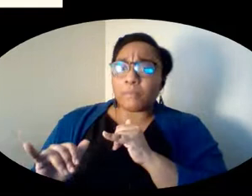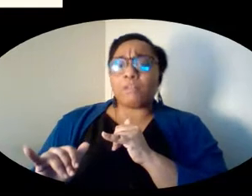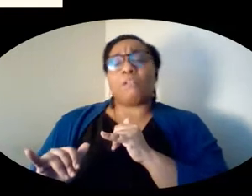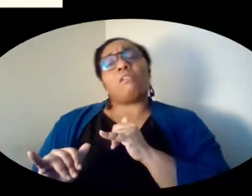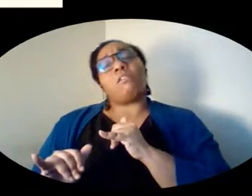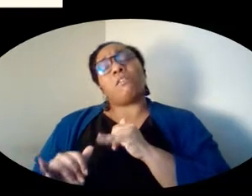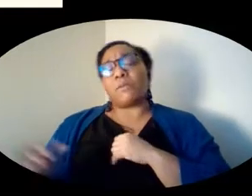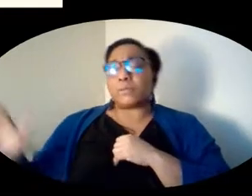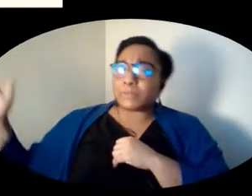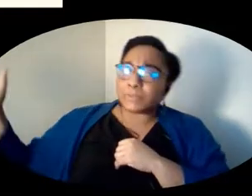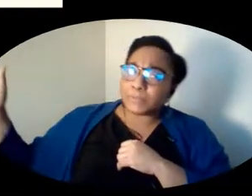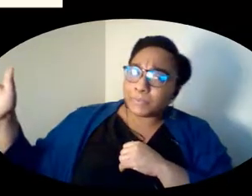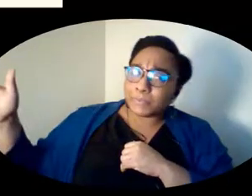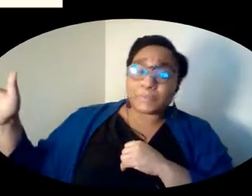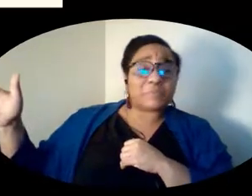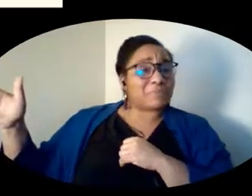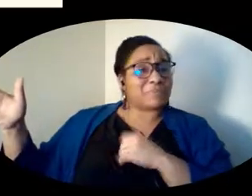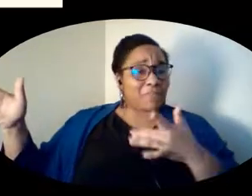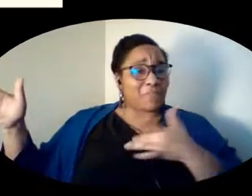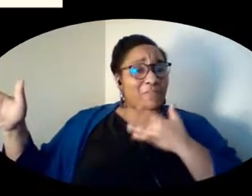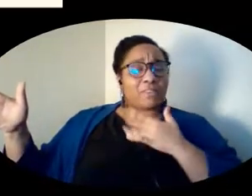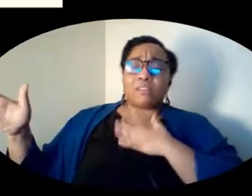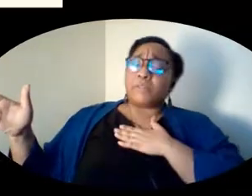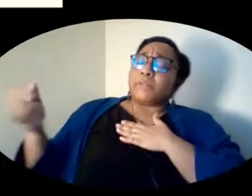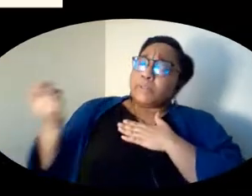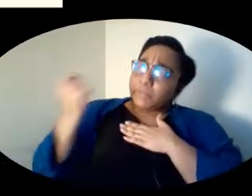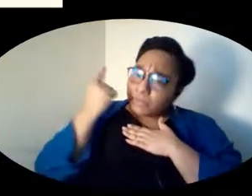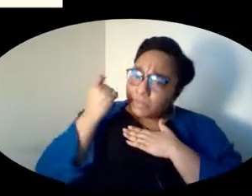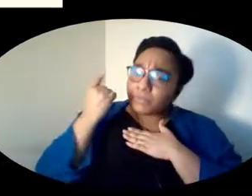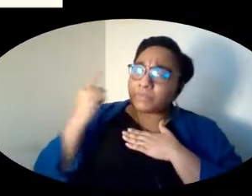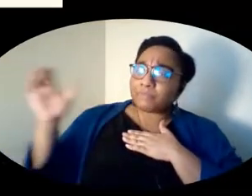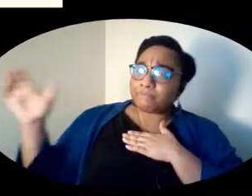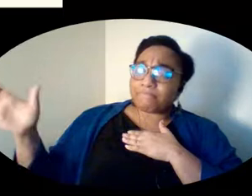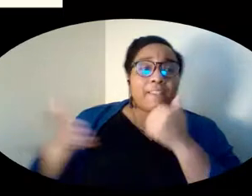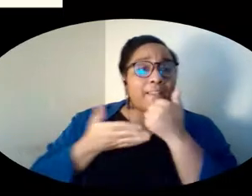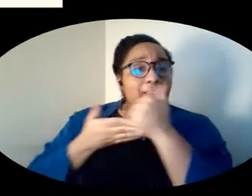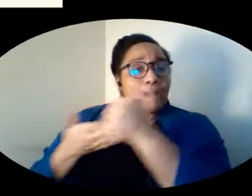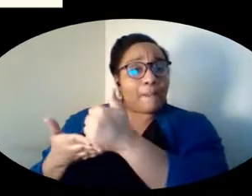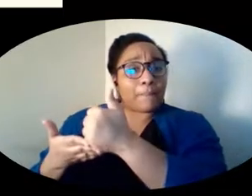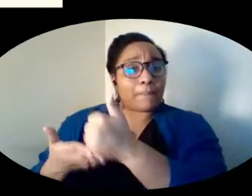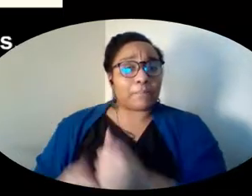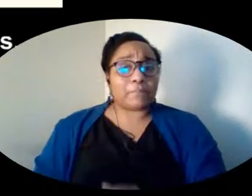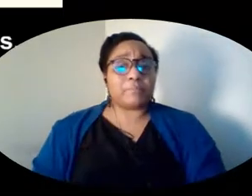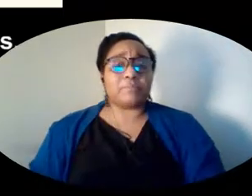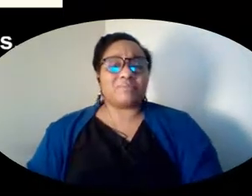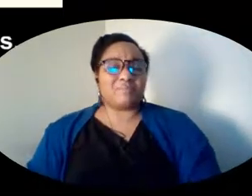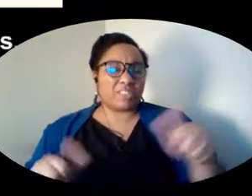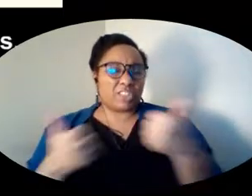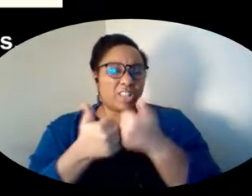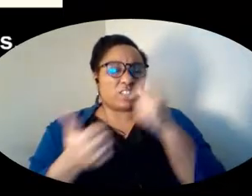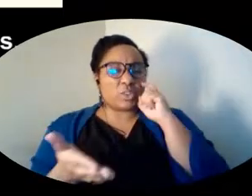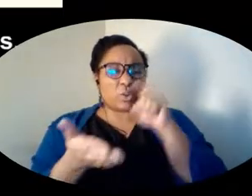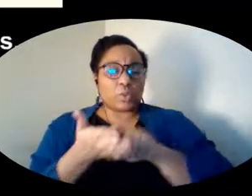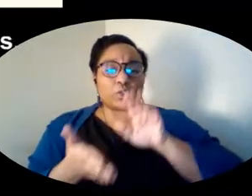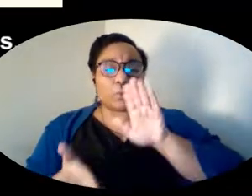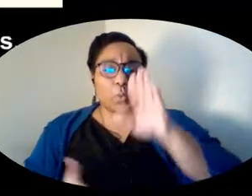you've gone through before. You can feel empathy towards them and offer your help. It can be challenging to